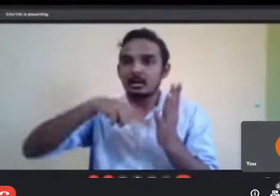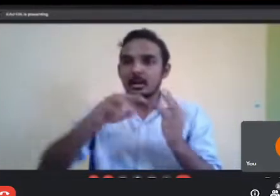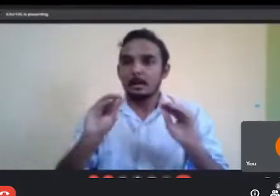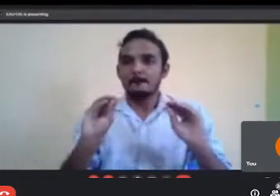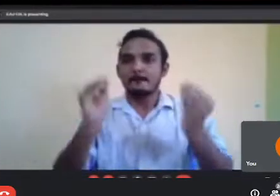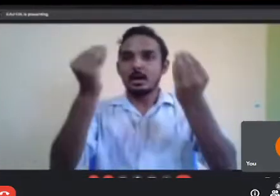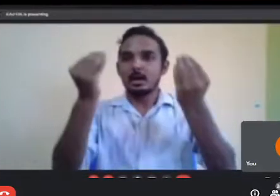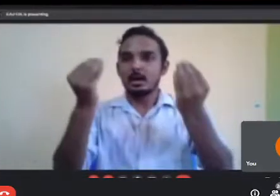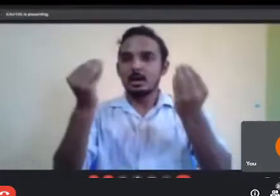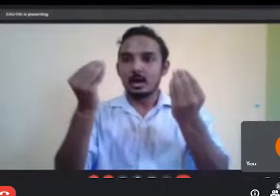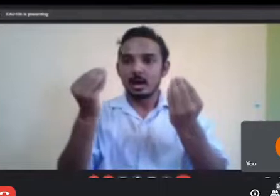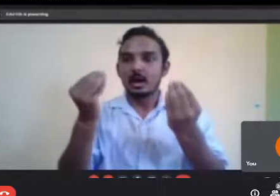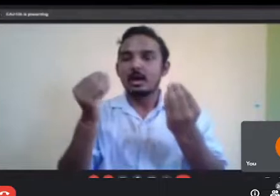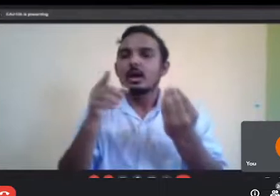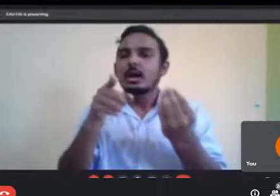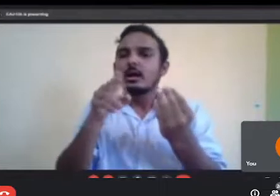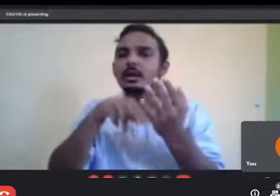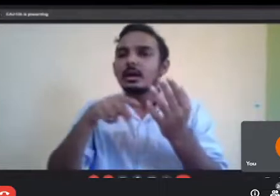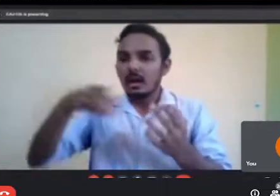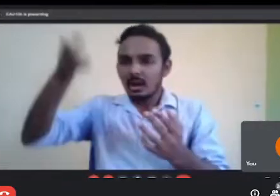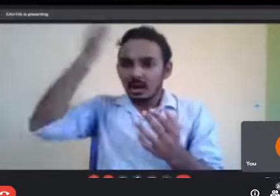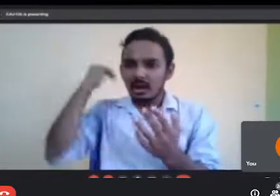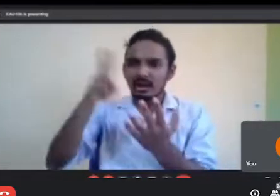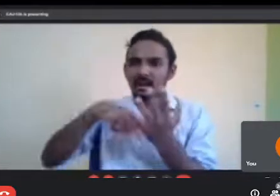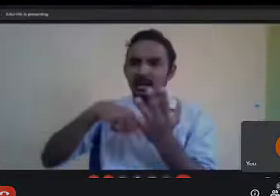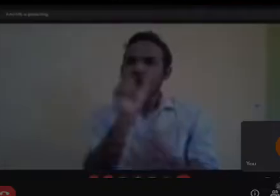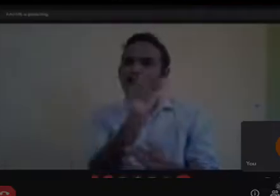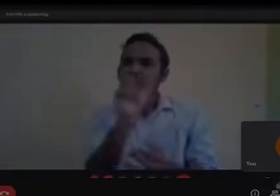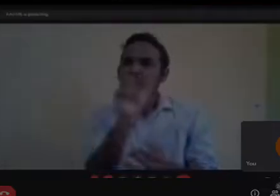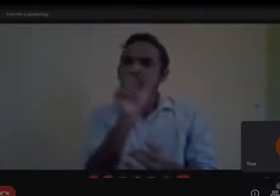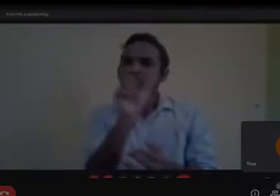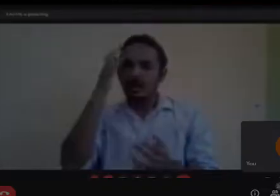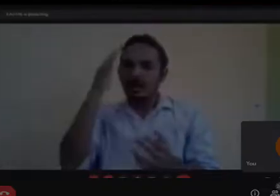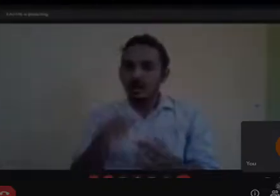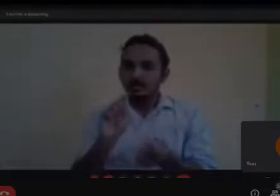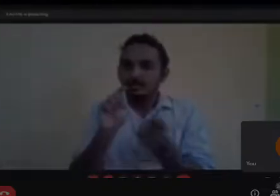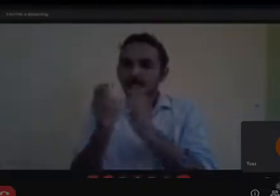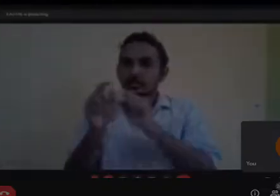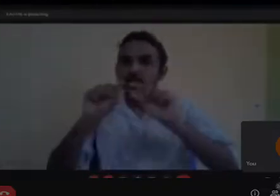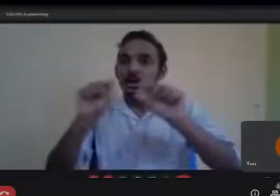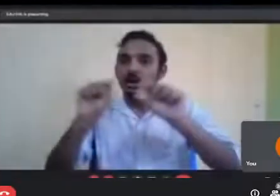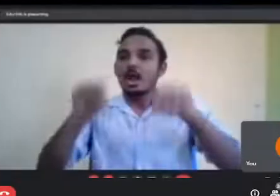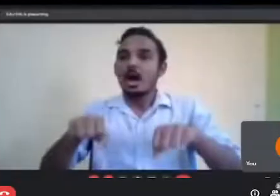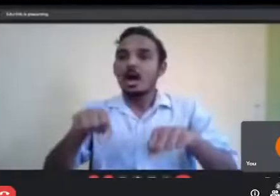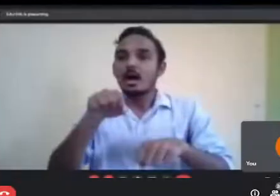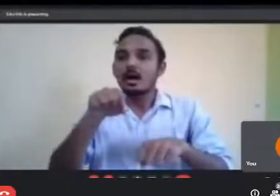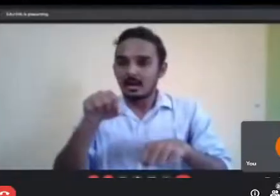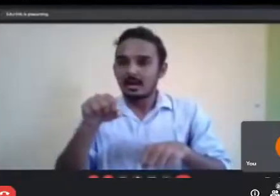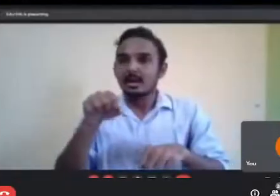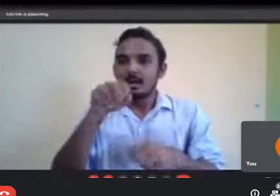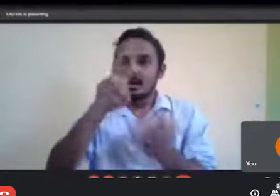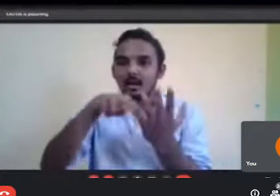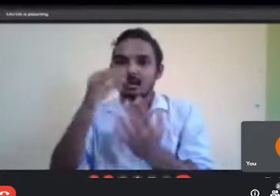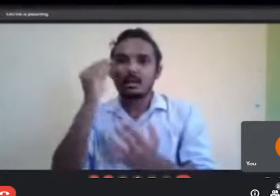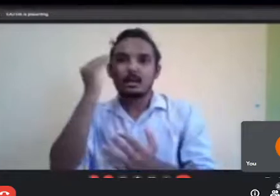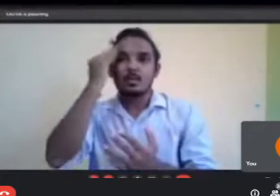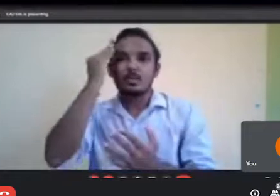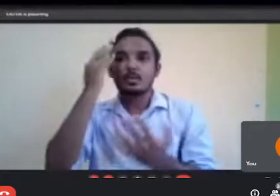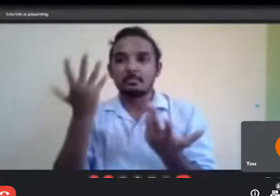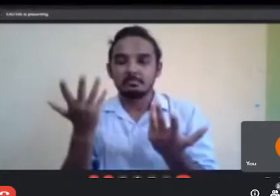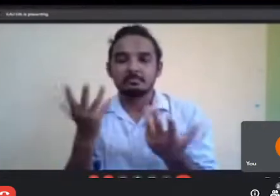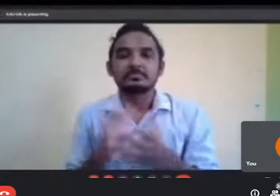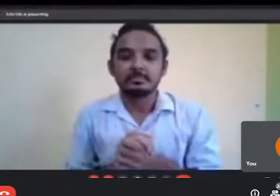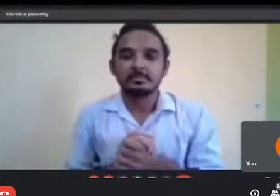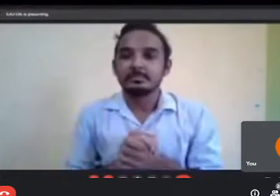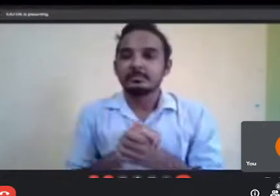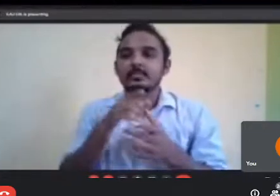We also learned that before writing comes reading, and with good reading skills, writing also develops